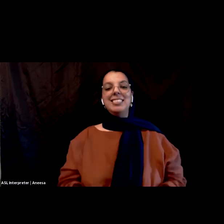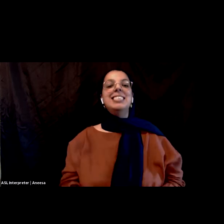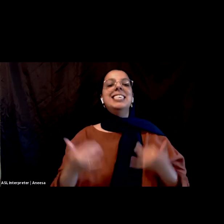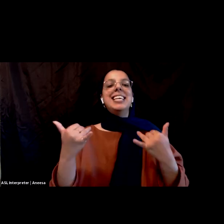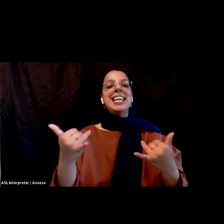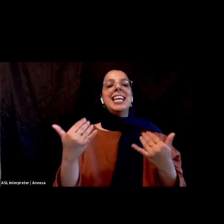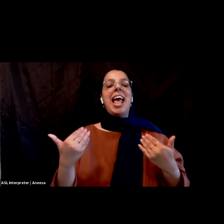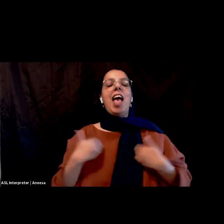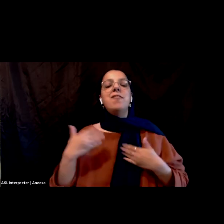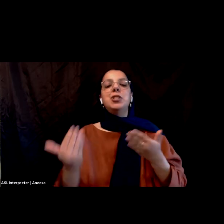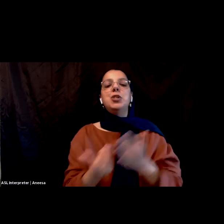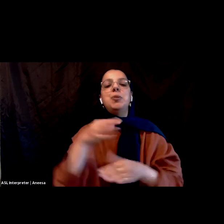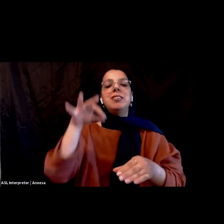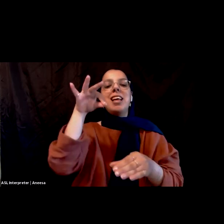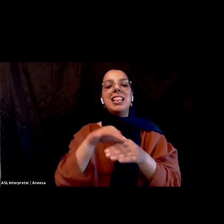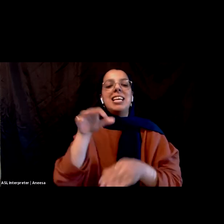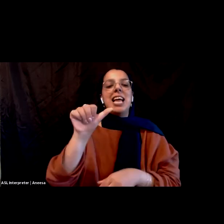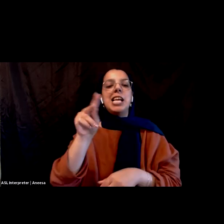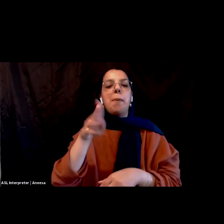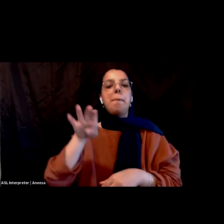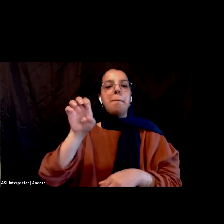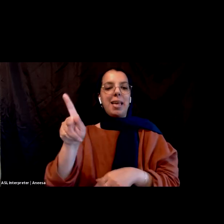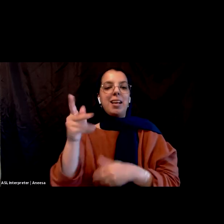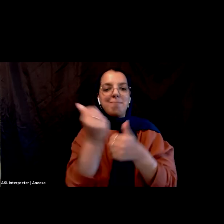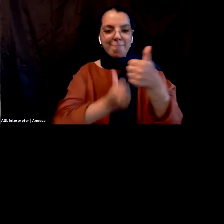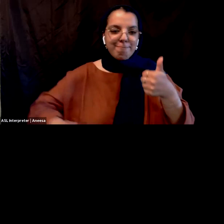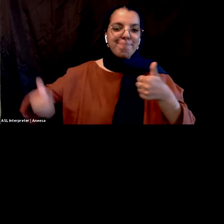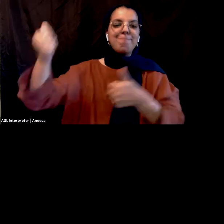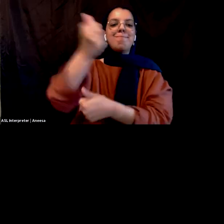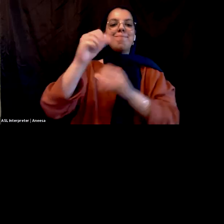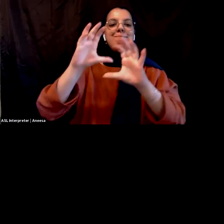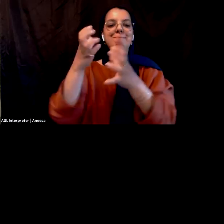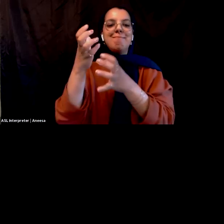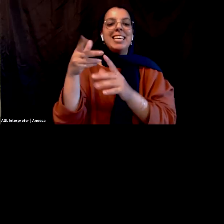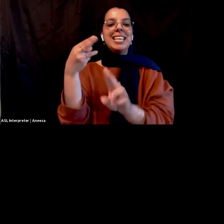Nation Grand Council Chief, Reginald